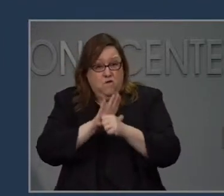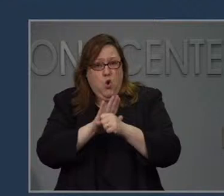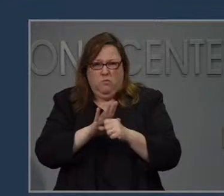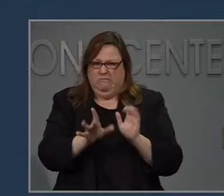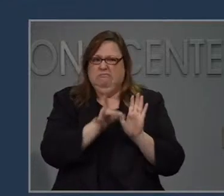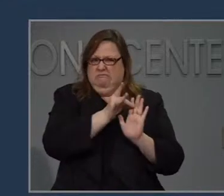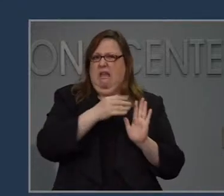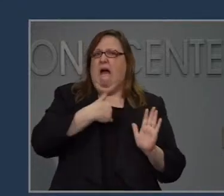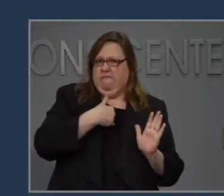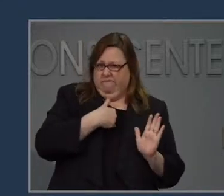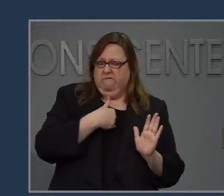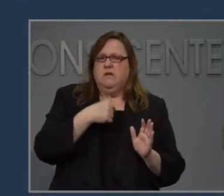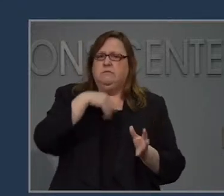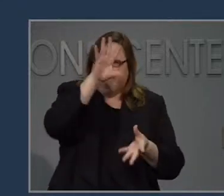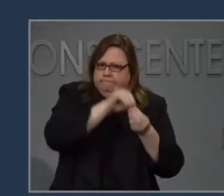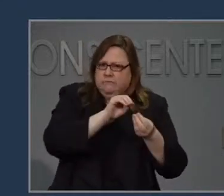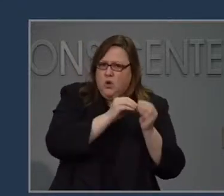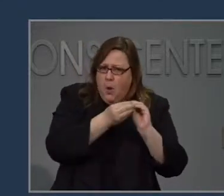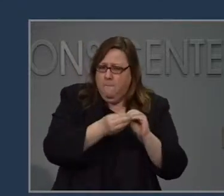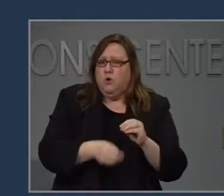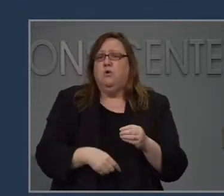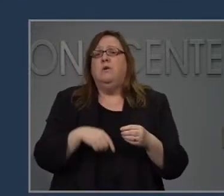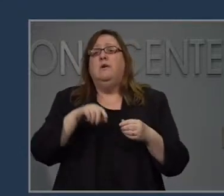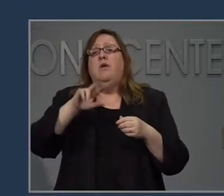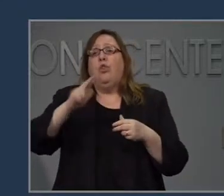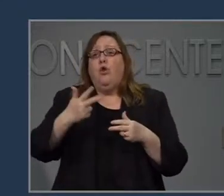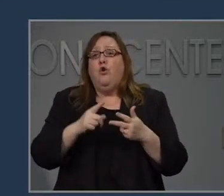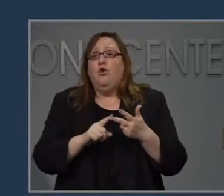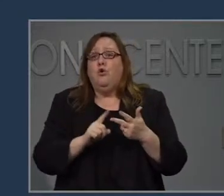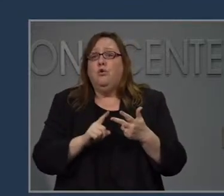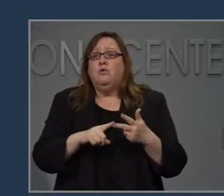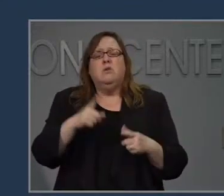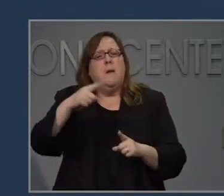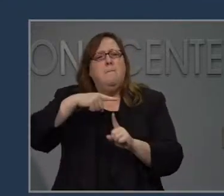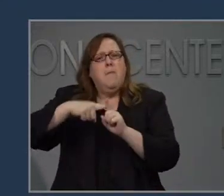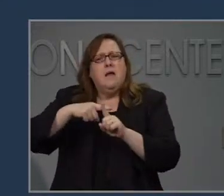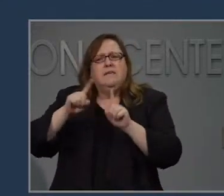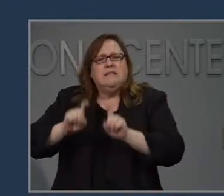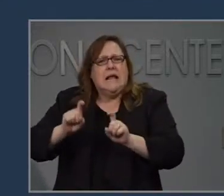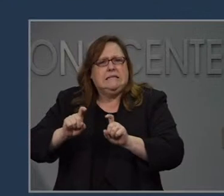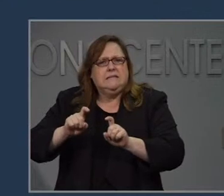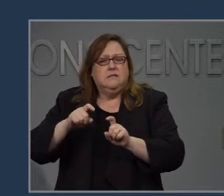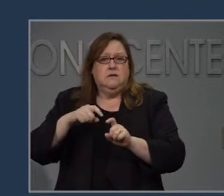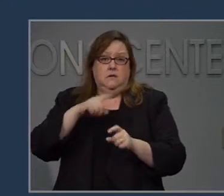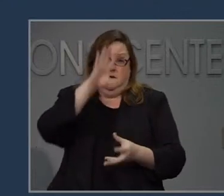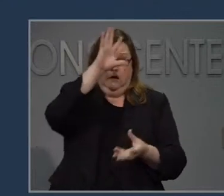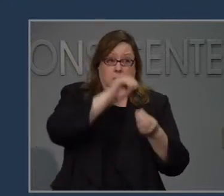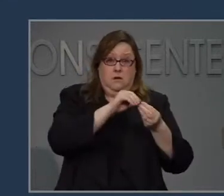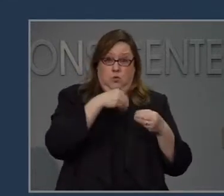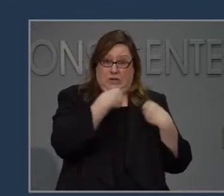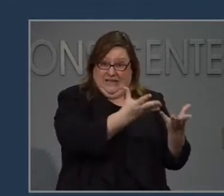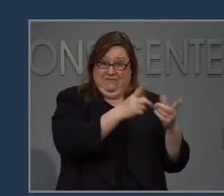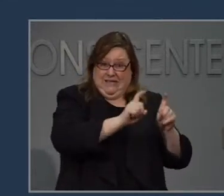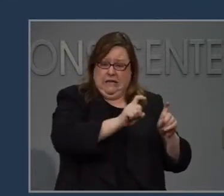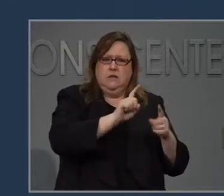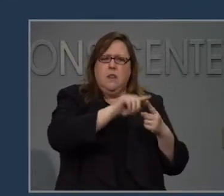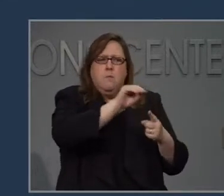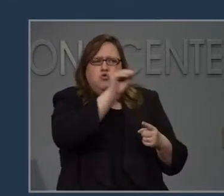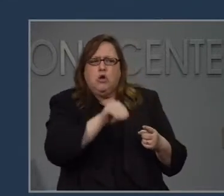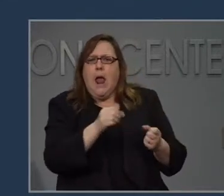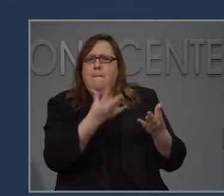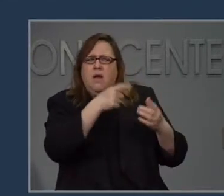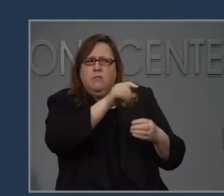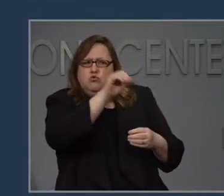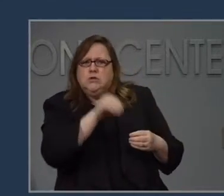Again, these were chosen based on public health data and White House guidance. We can't look at any one of these metrics in isolation.